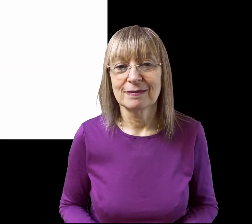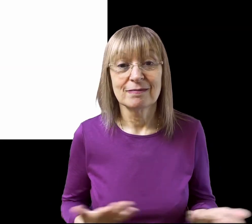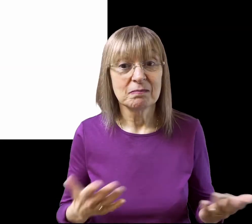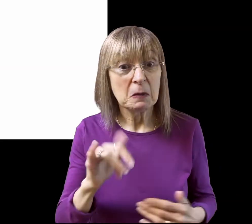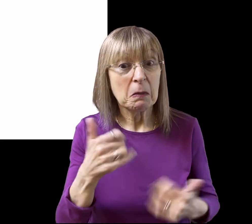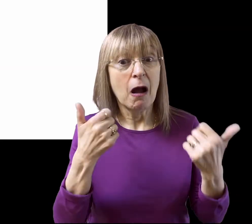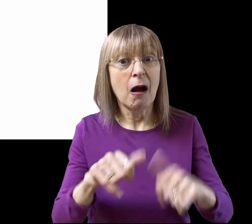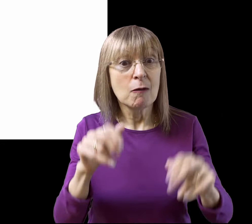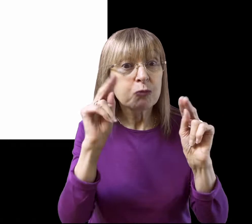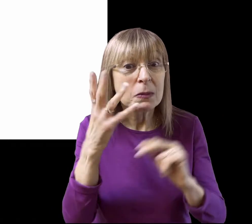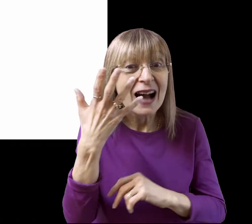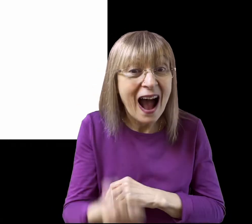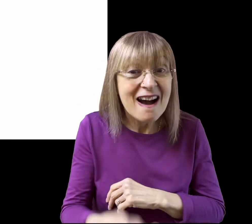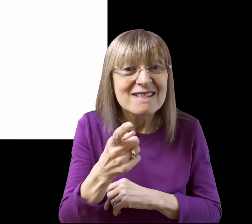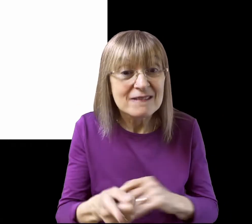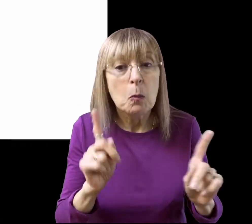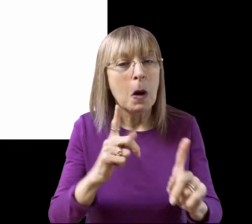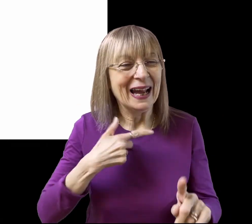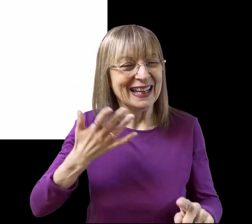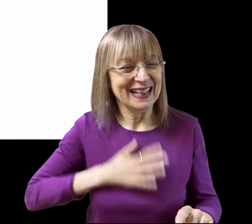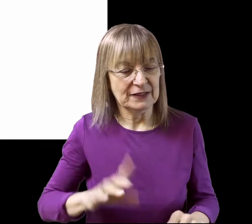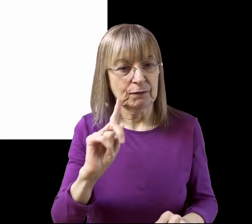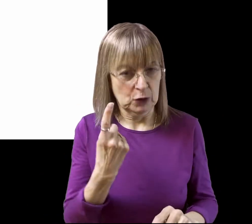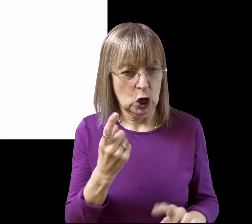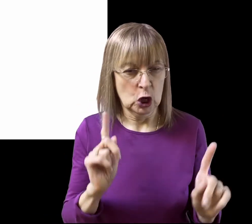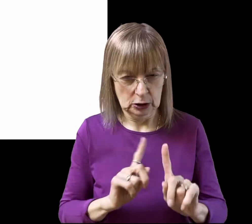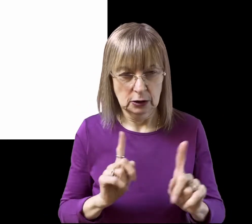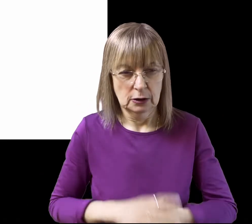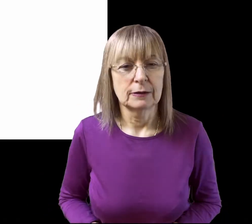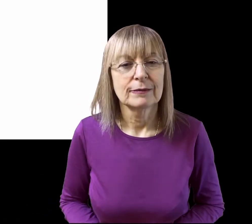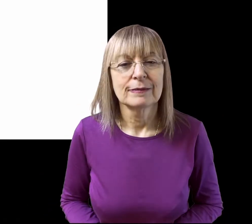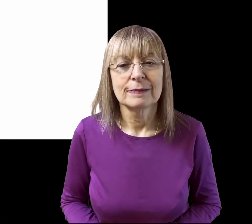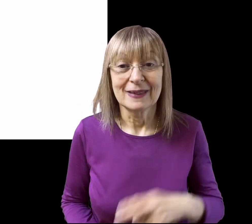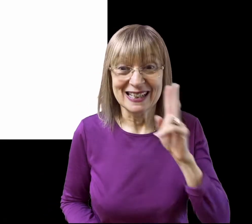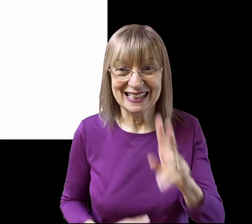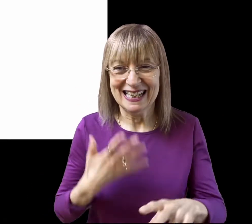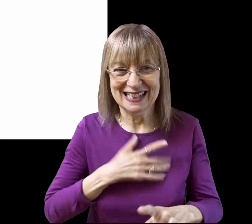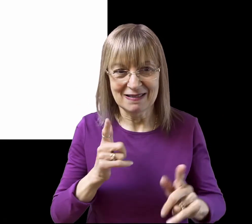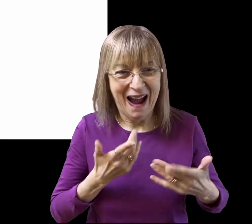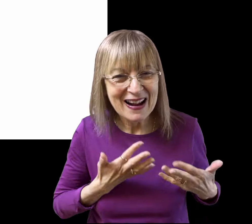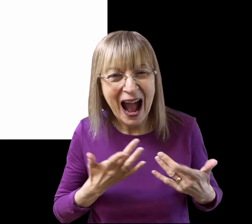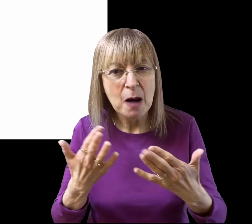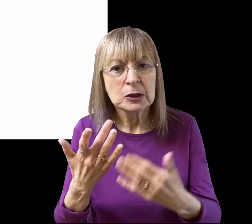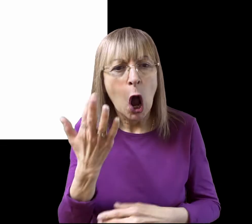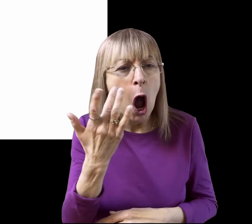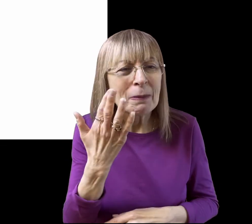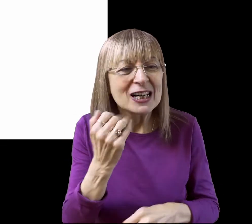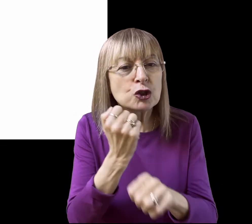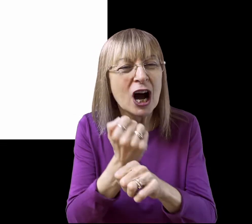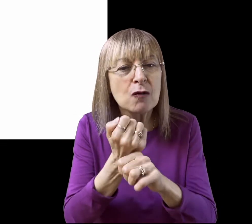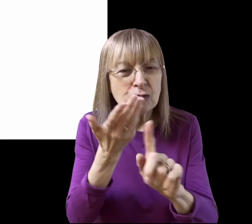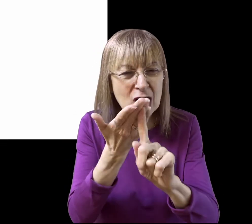Okay, maybe you've got your rabbits now. So here what we're going to do is we're going to count in each generation how many pairs